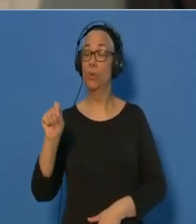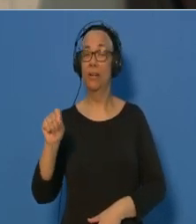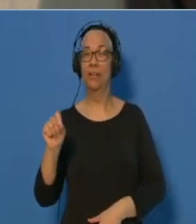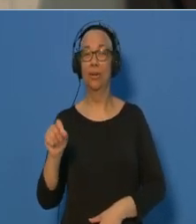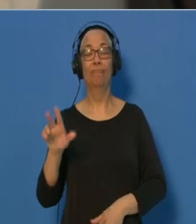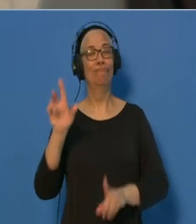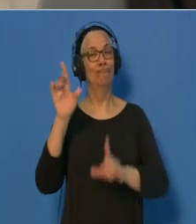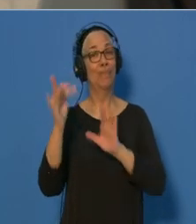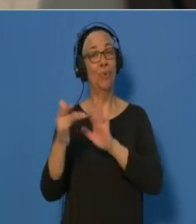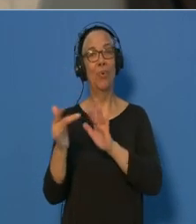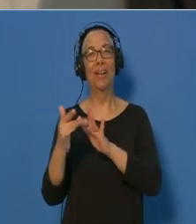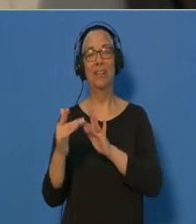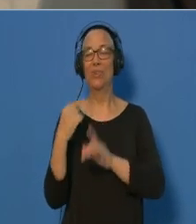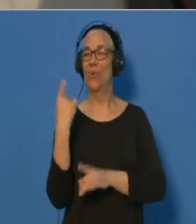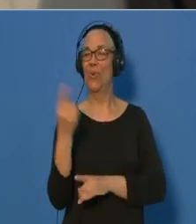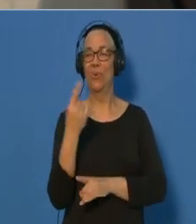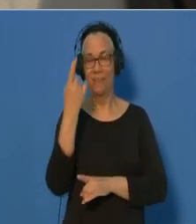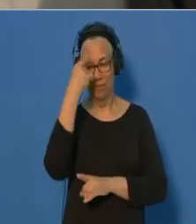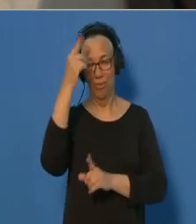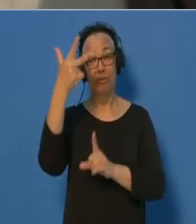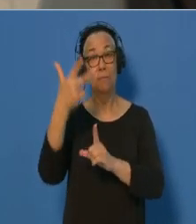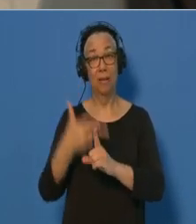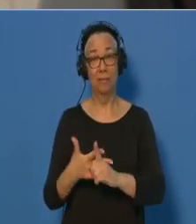only valid for 3 months.